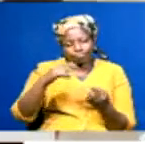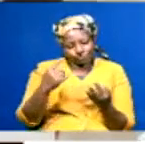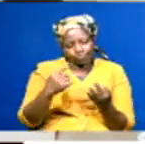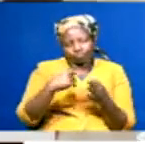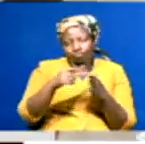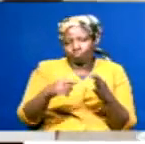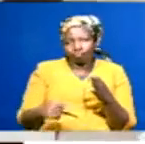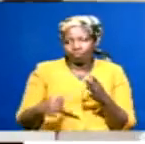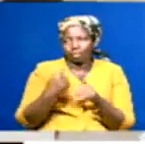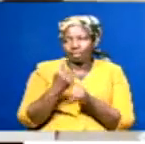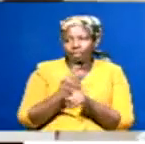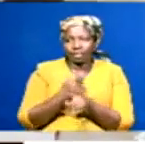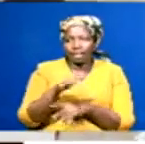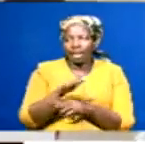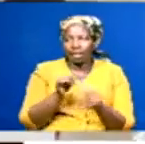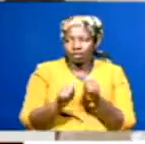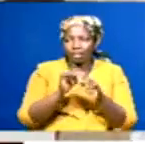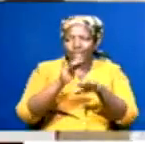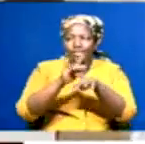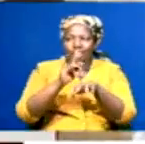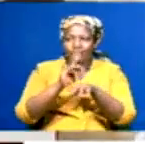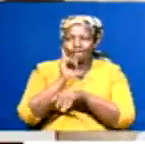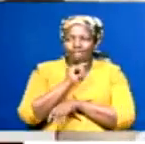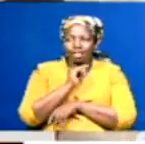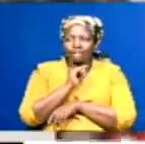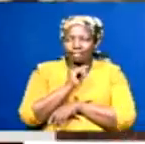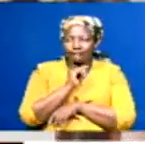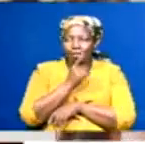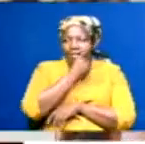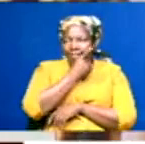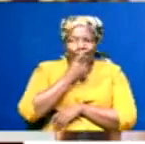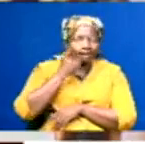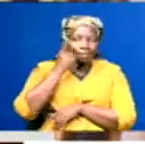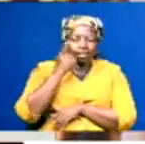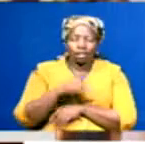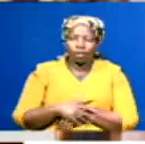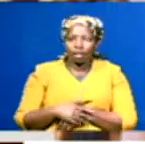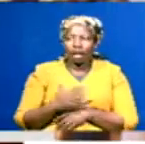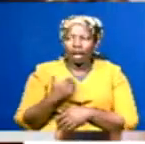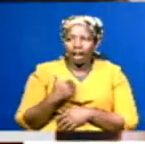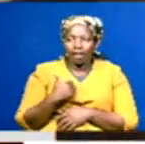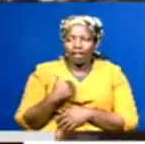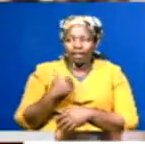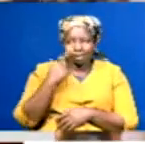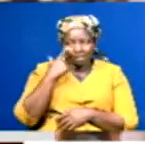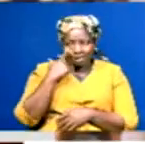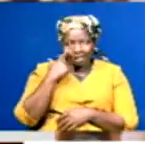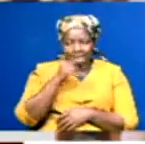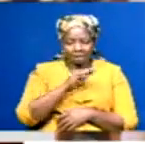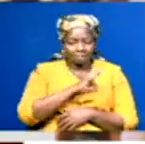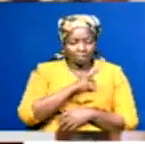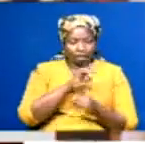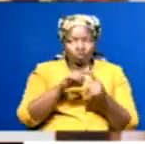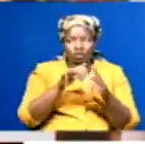mengine mengi ambayo yameweza kuadhirika na kiangazi. We've seen benefits to the farmer because of the adverse